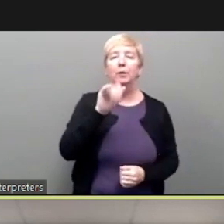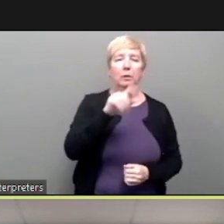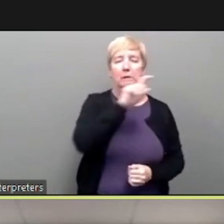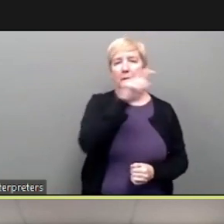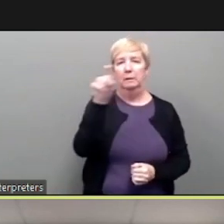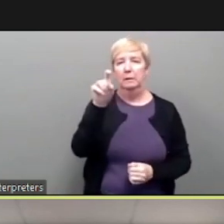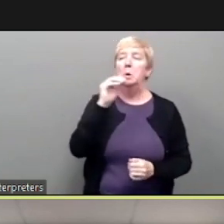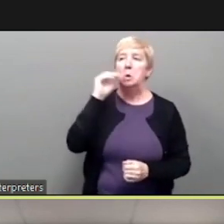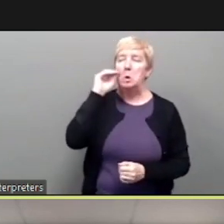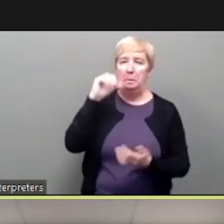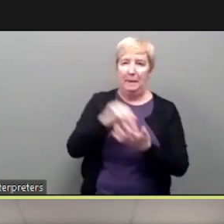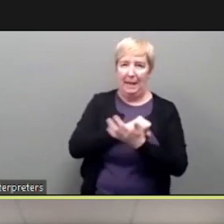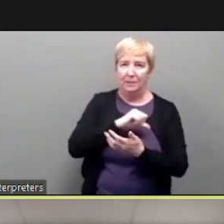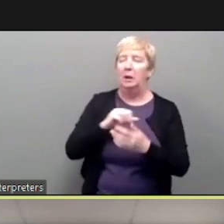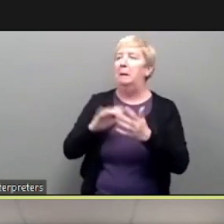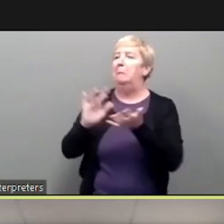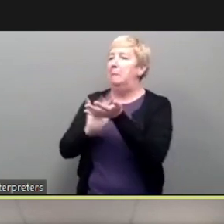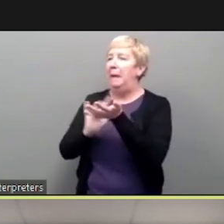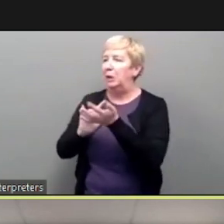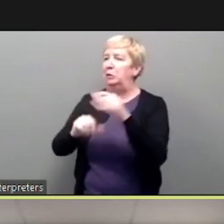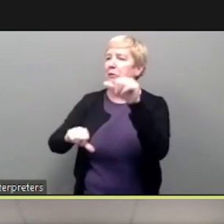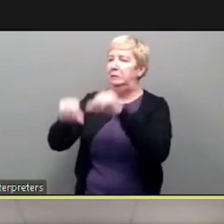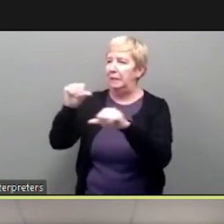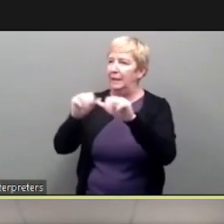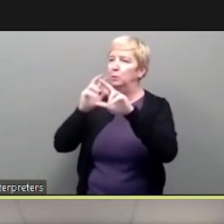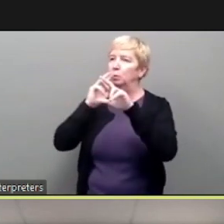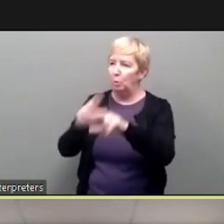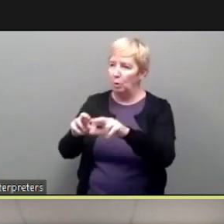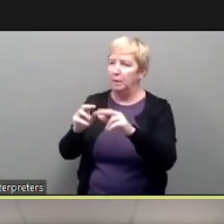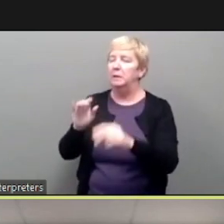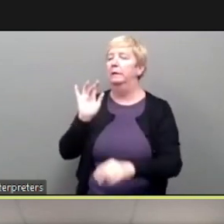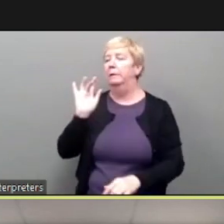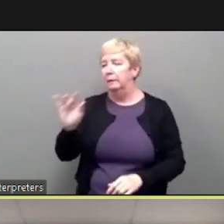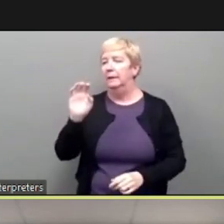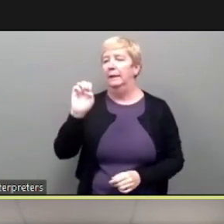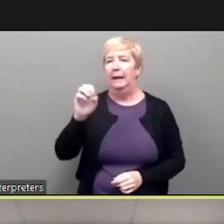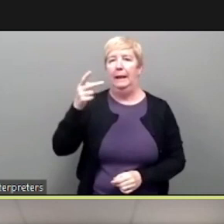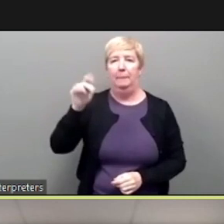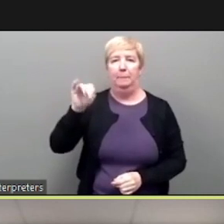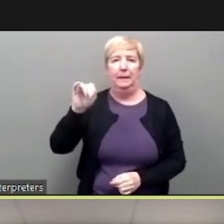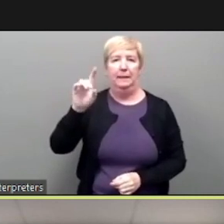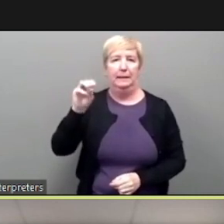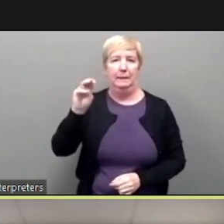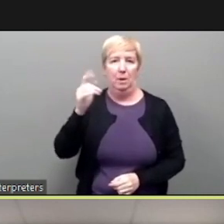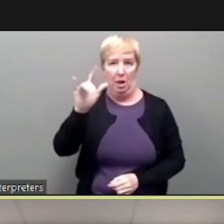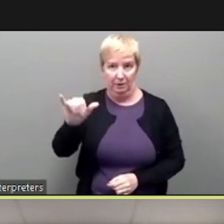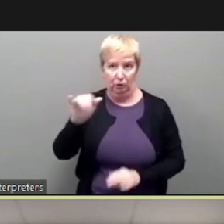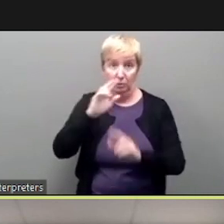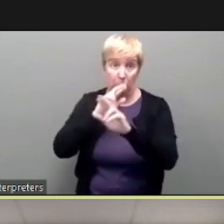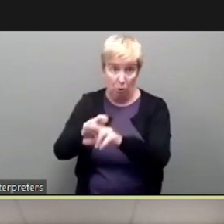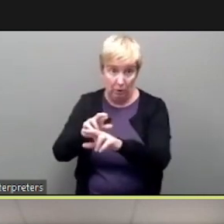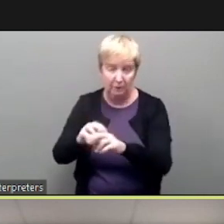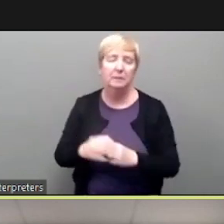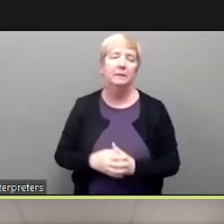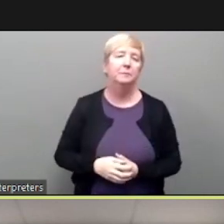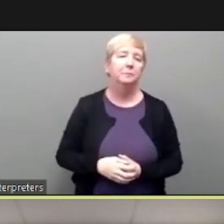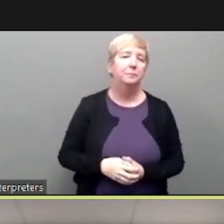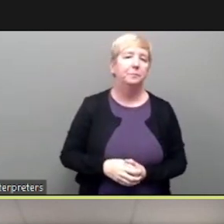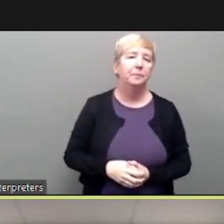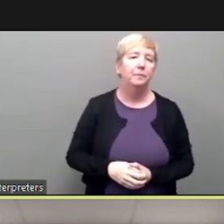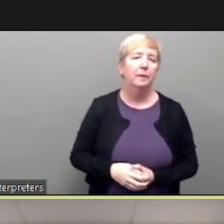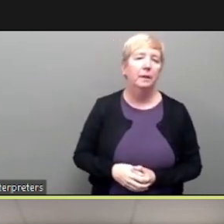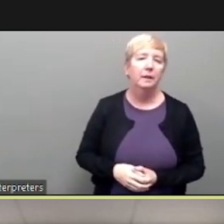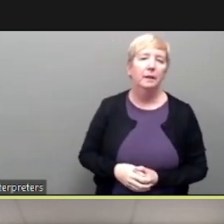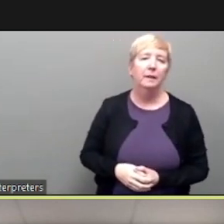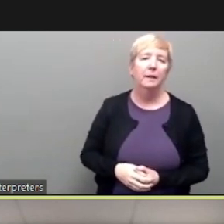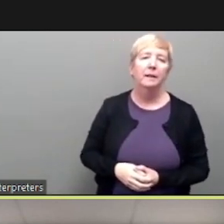medical and scientific reports and click on epidemiology reports. Okay, and just to save time, and then